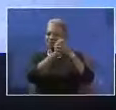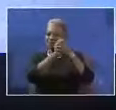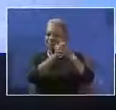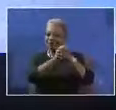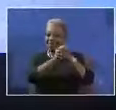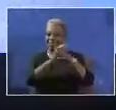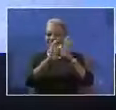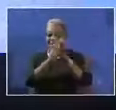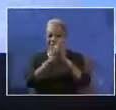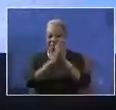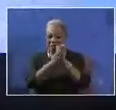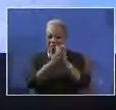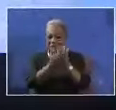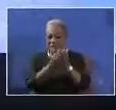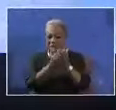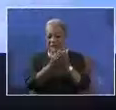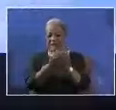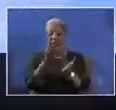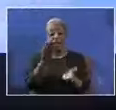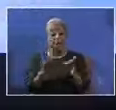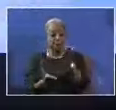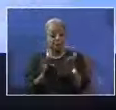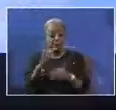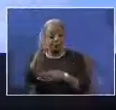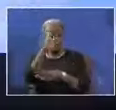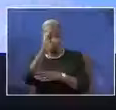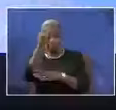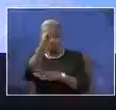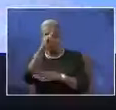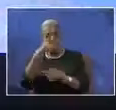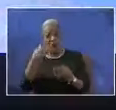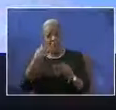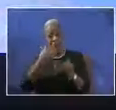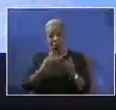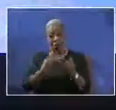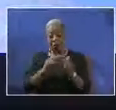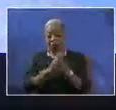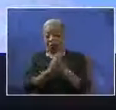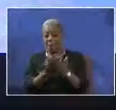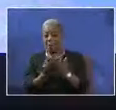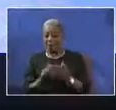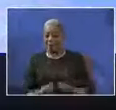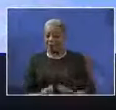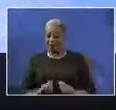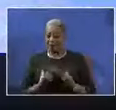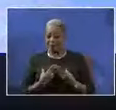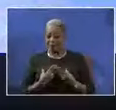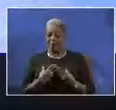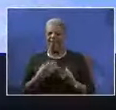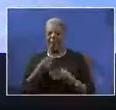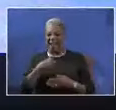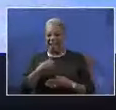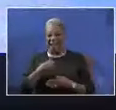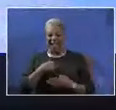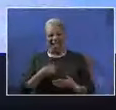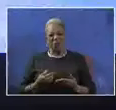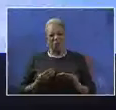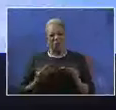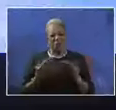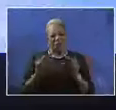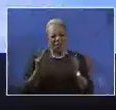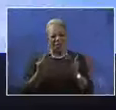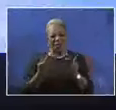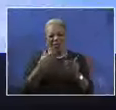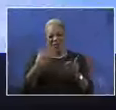book. And if you're looking for a good inspirational book, then I highly recommend it. It is absolutely well written,